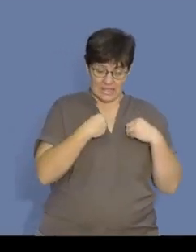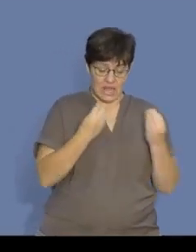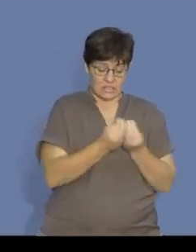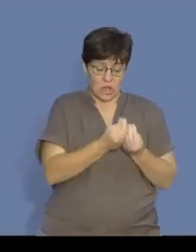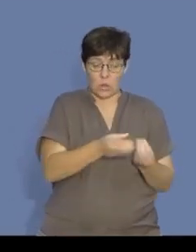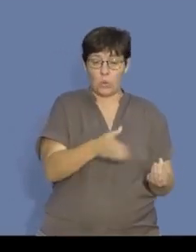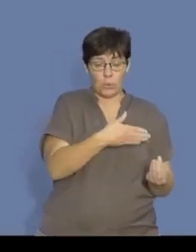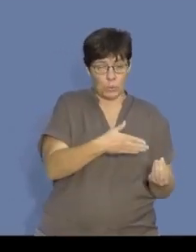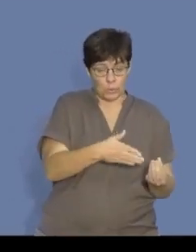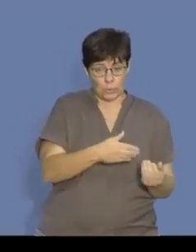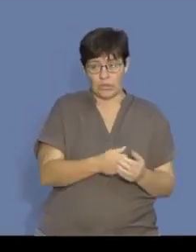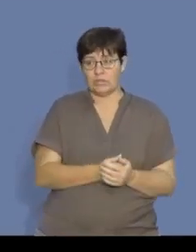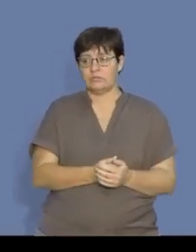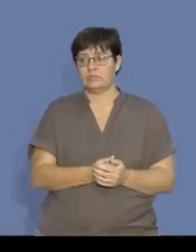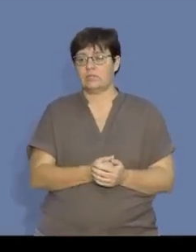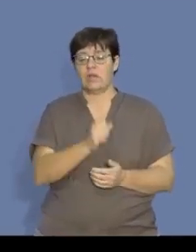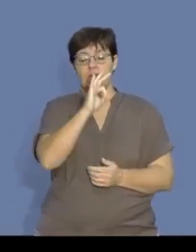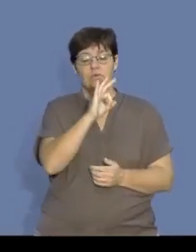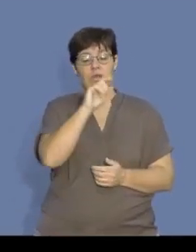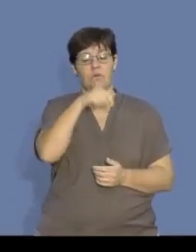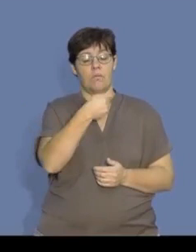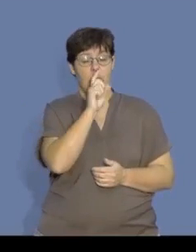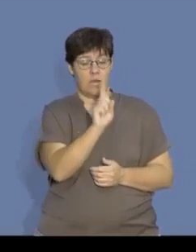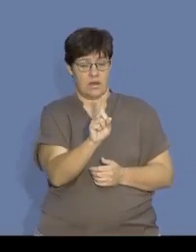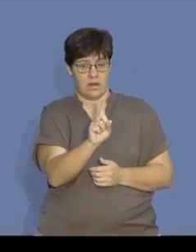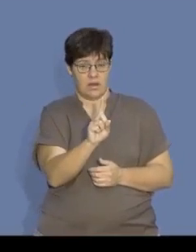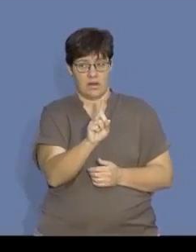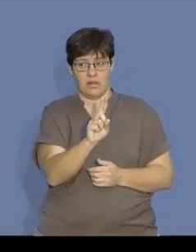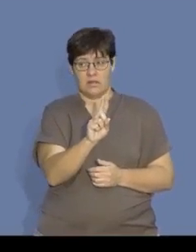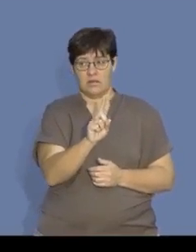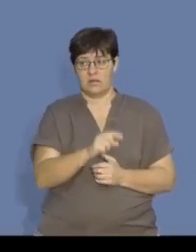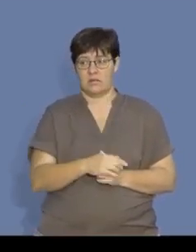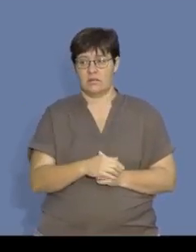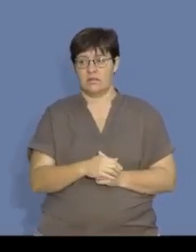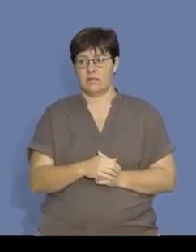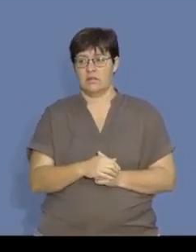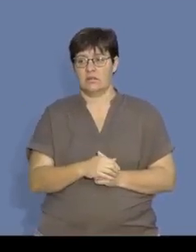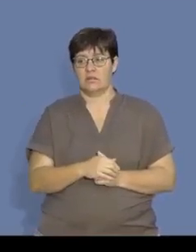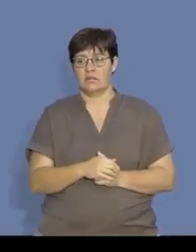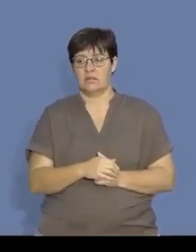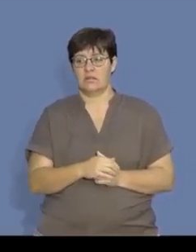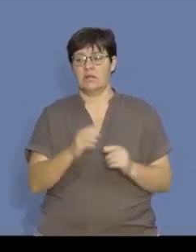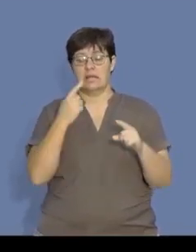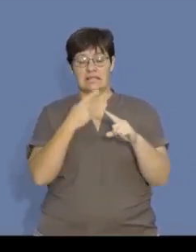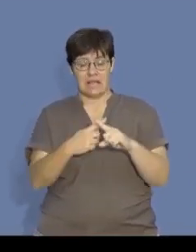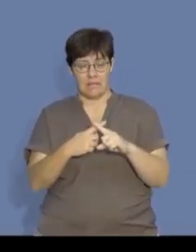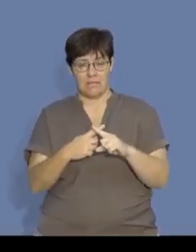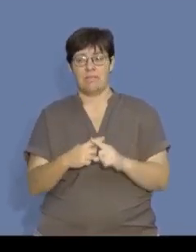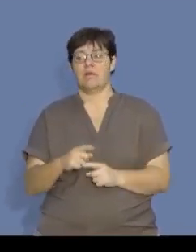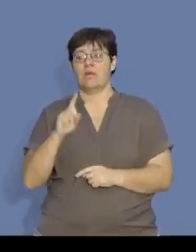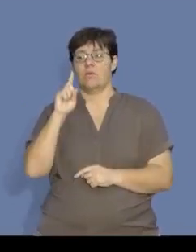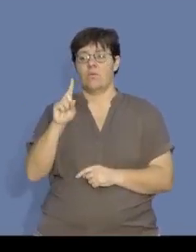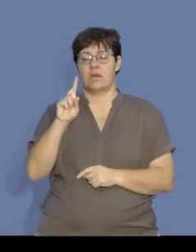stock, all I'm doing is taking 3,1, the ratio 3,1, and I'm multiplying this